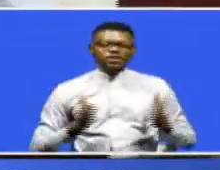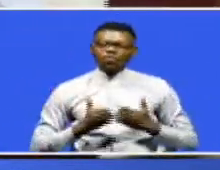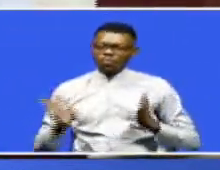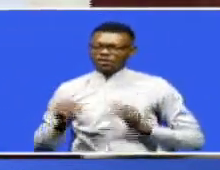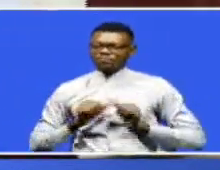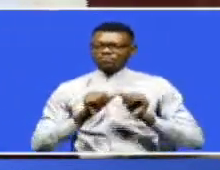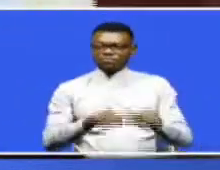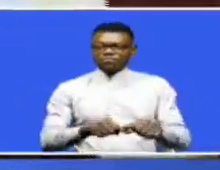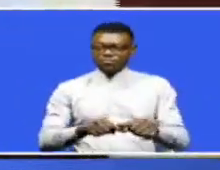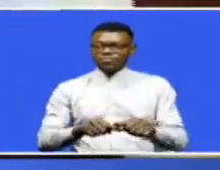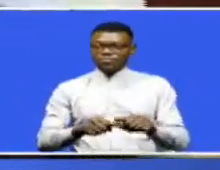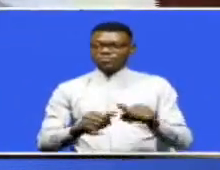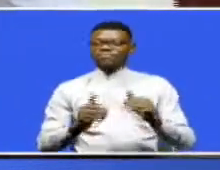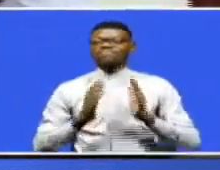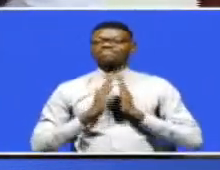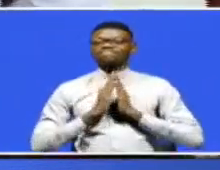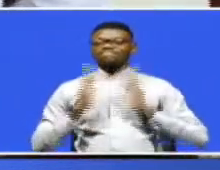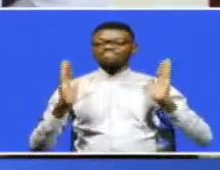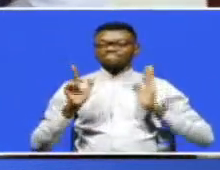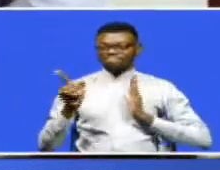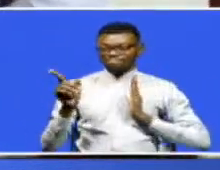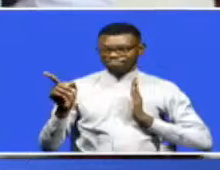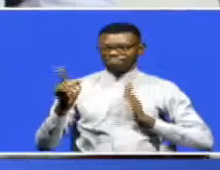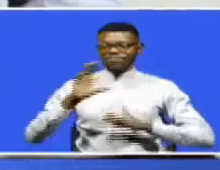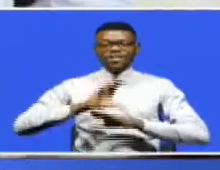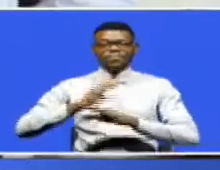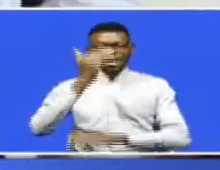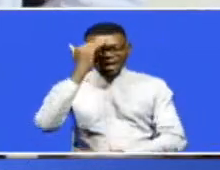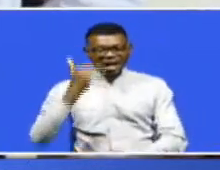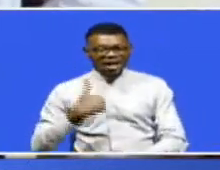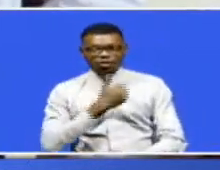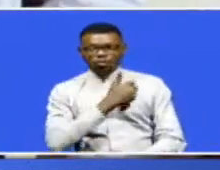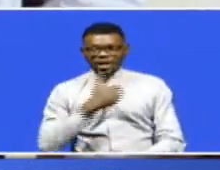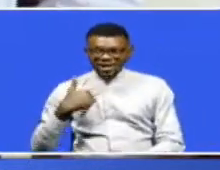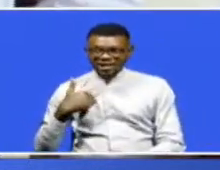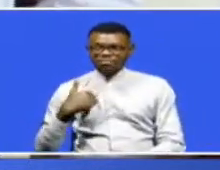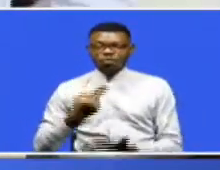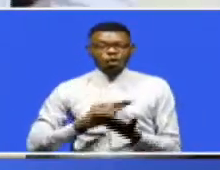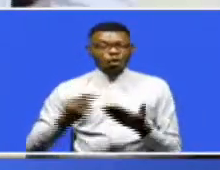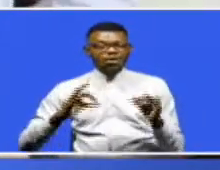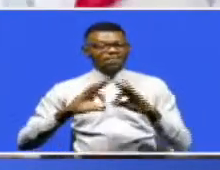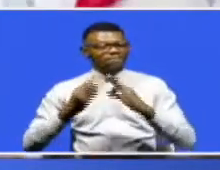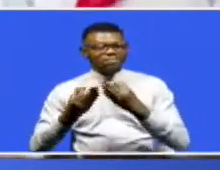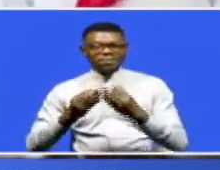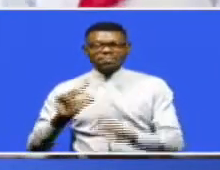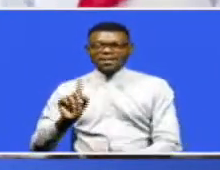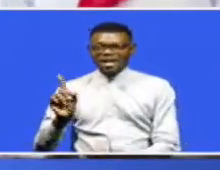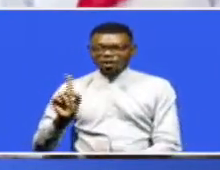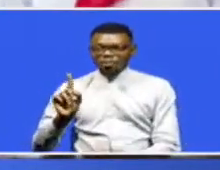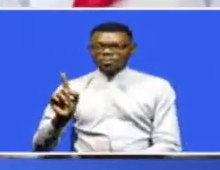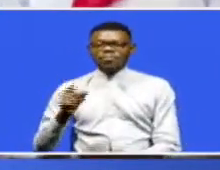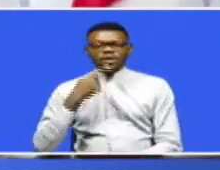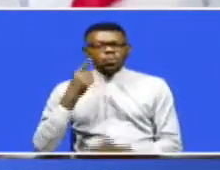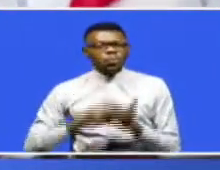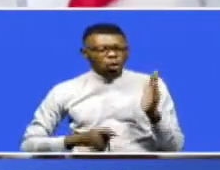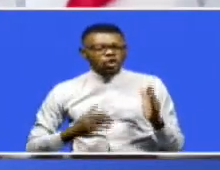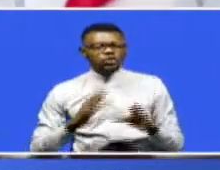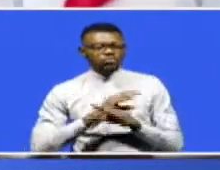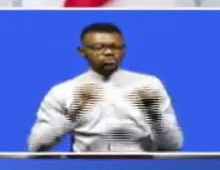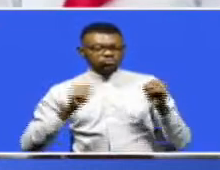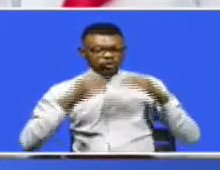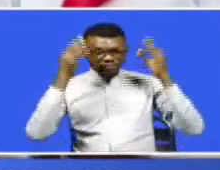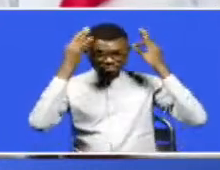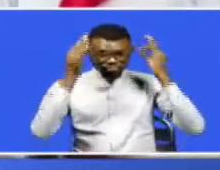na kasisi Frederick Chege wa kanisa Katoliki la Holy Family Basilica jijini Nairobi, hatua ya rais imepokelewa